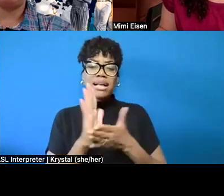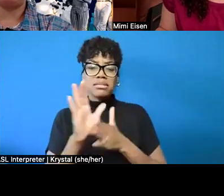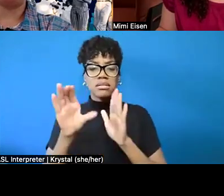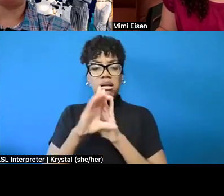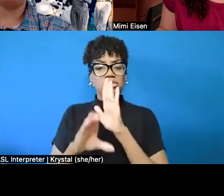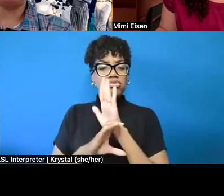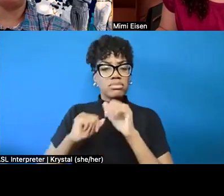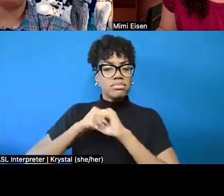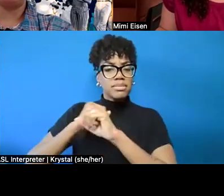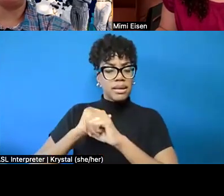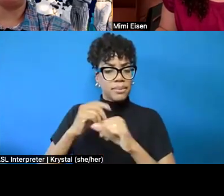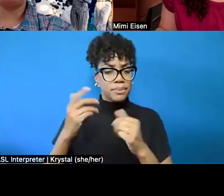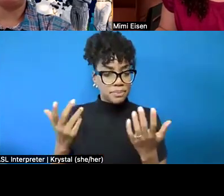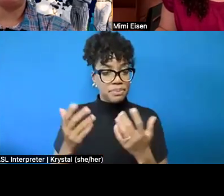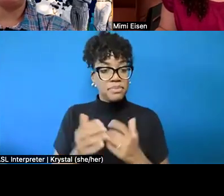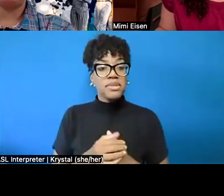about a